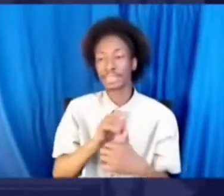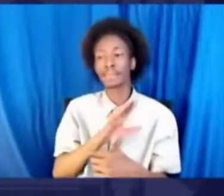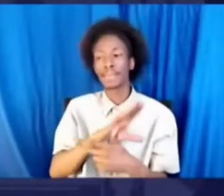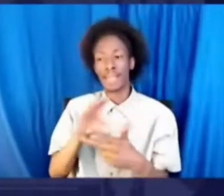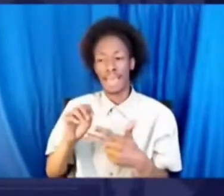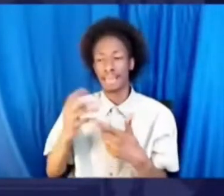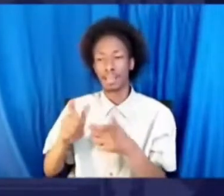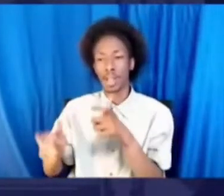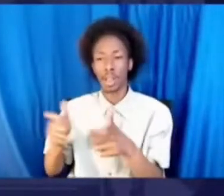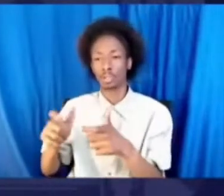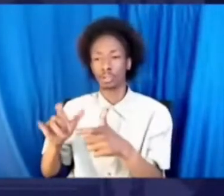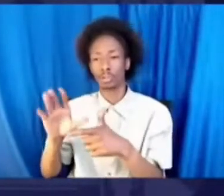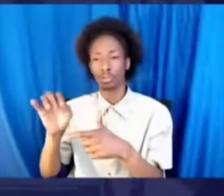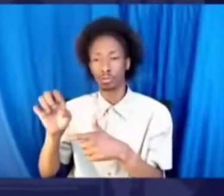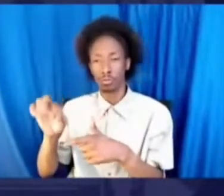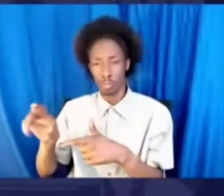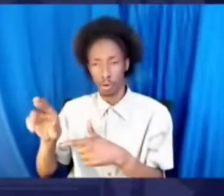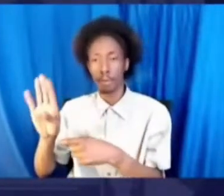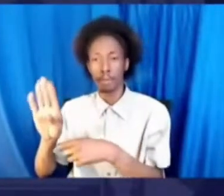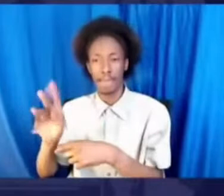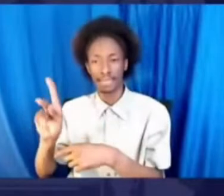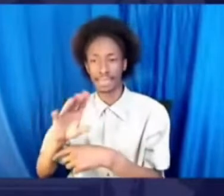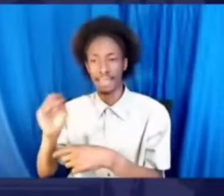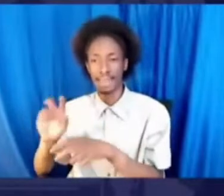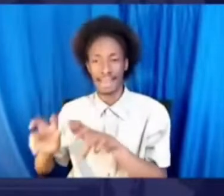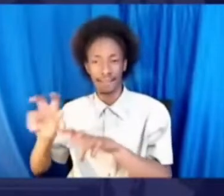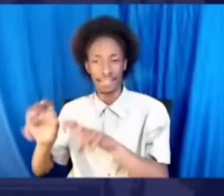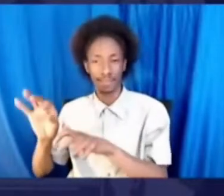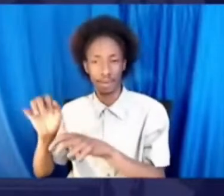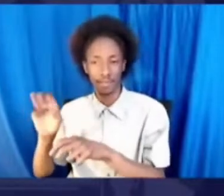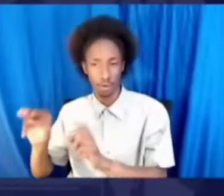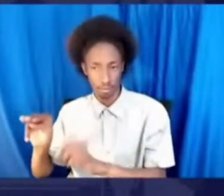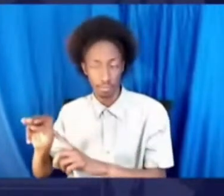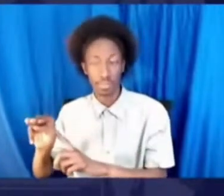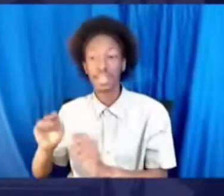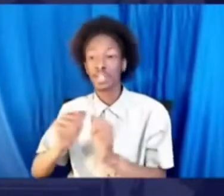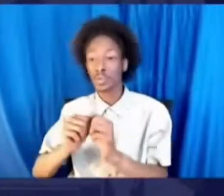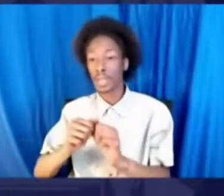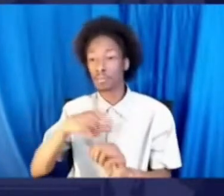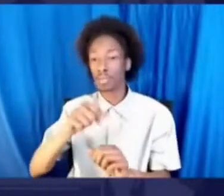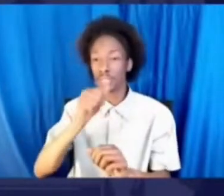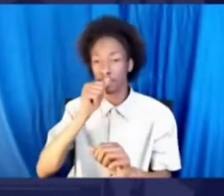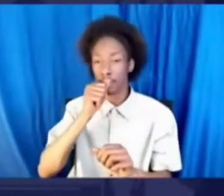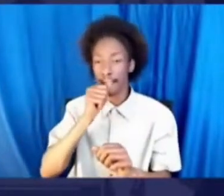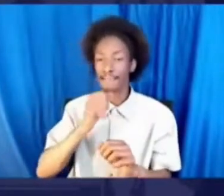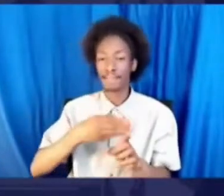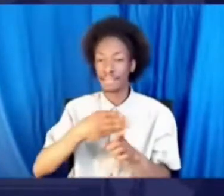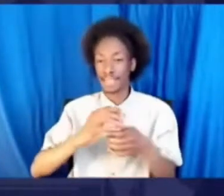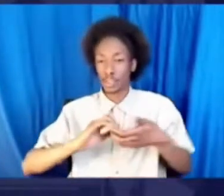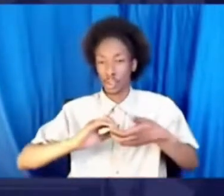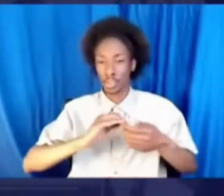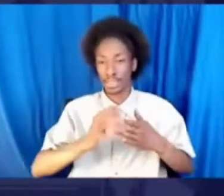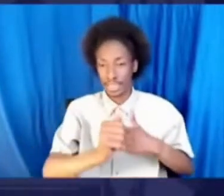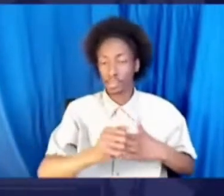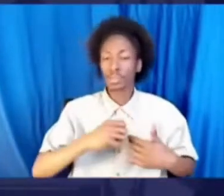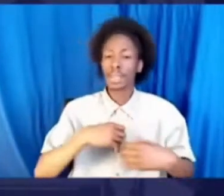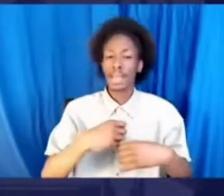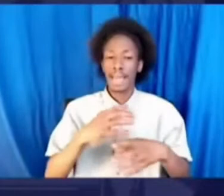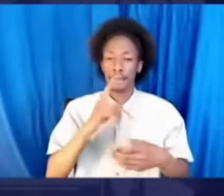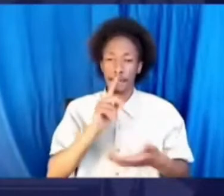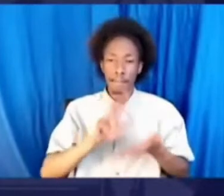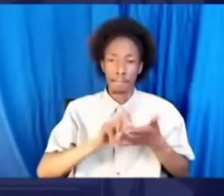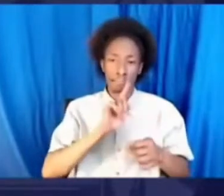and investment firms. And together, these private sector leaders have committed tens of billions of